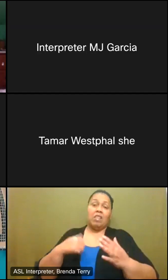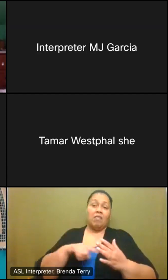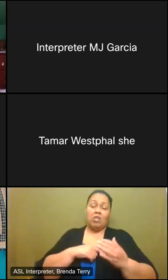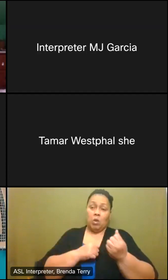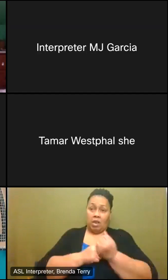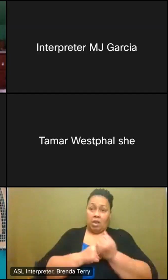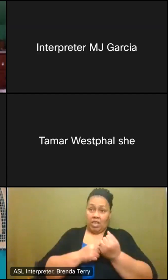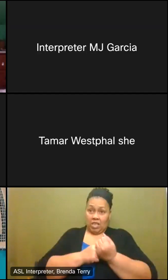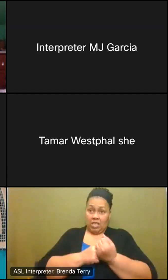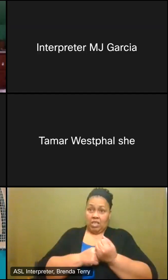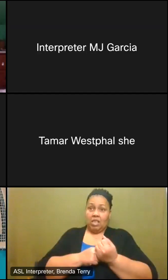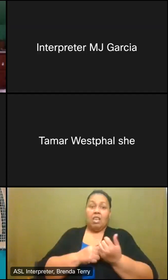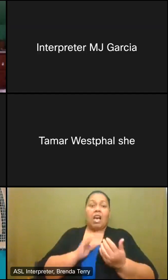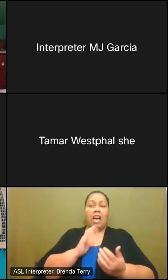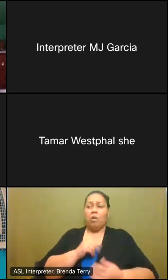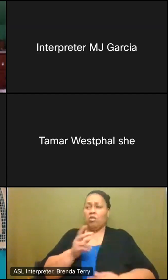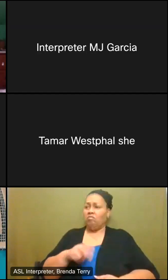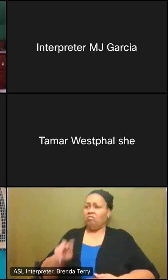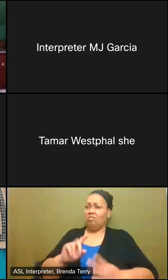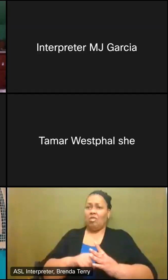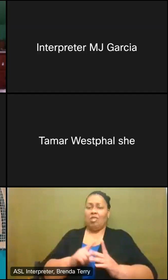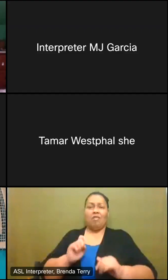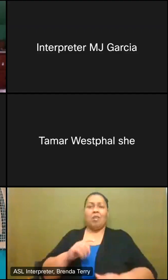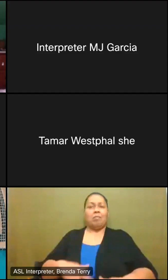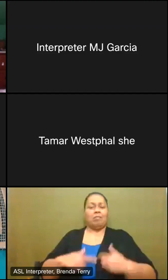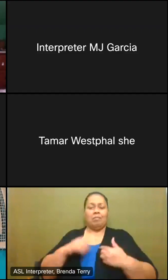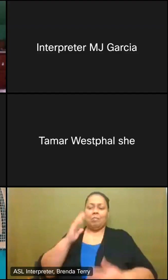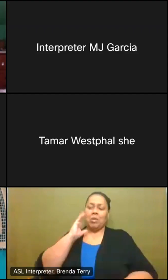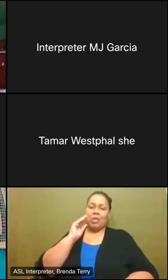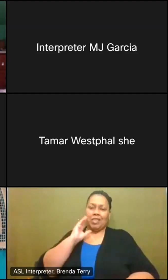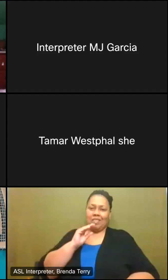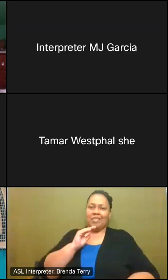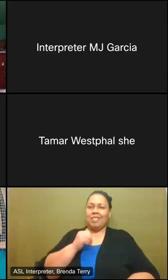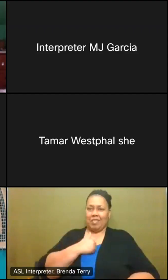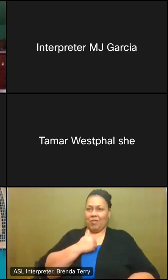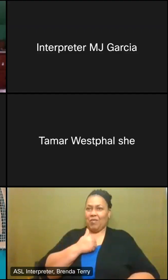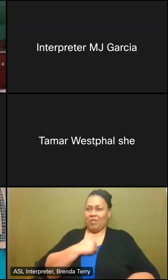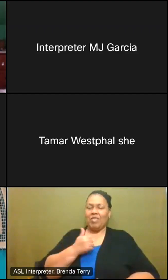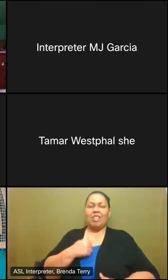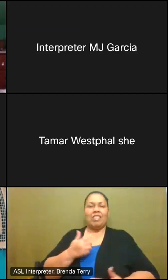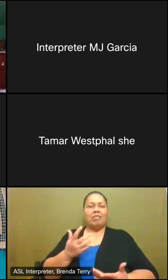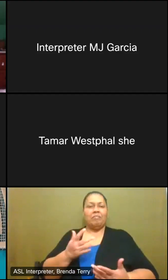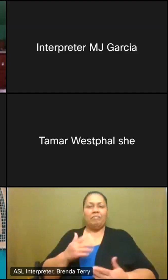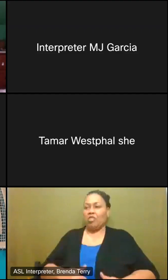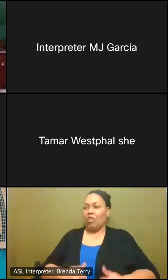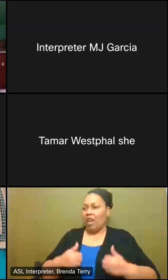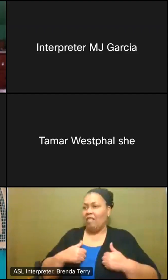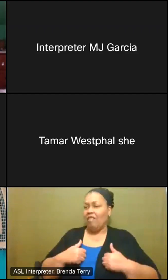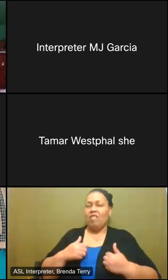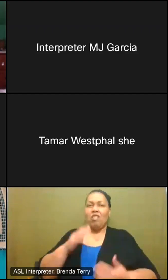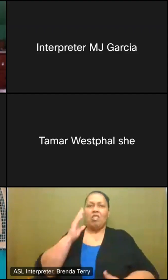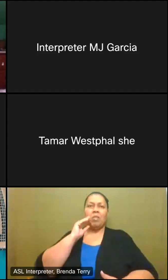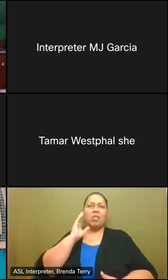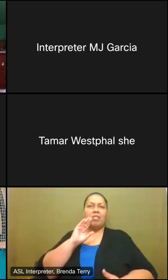advocates, our journey started out of our life experience. So our experiences of survival, our